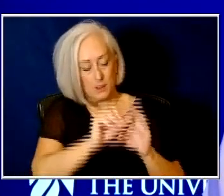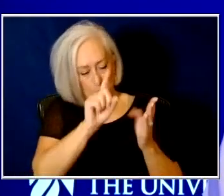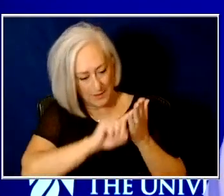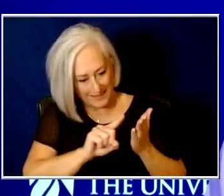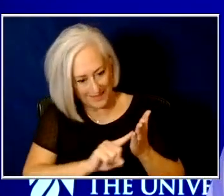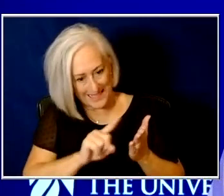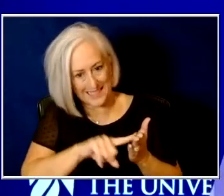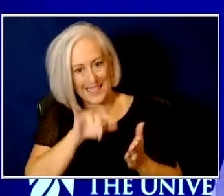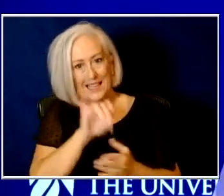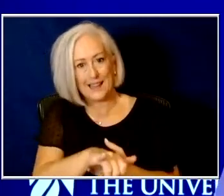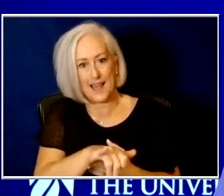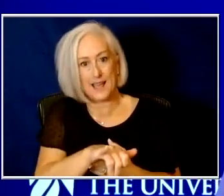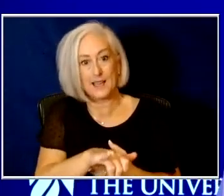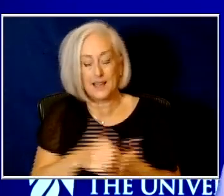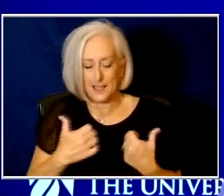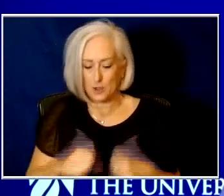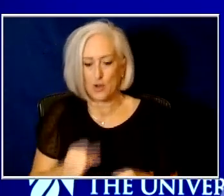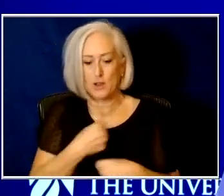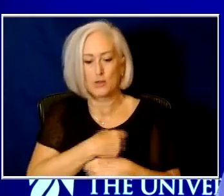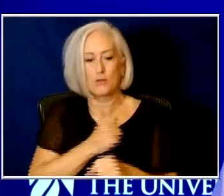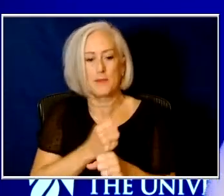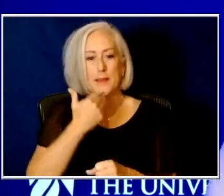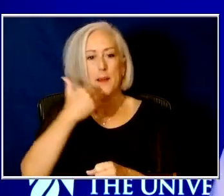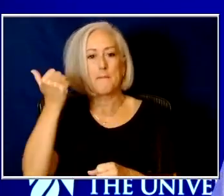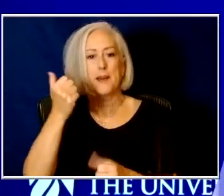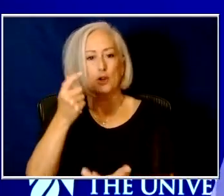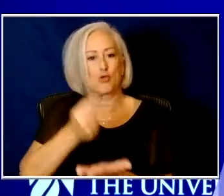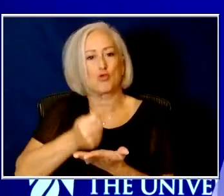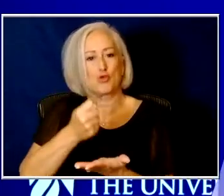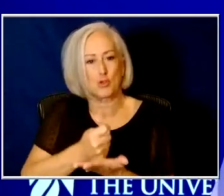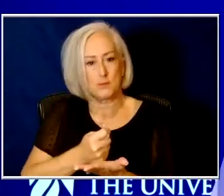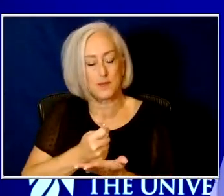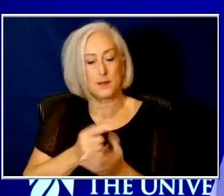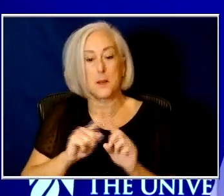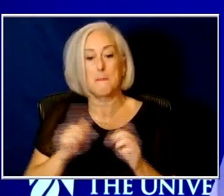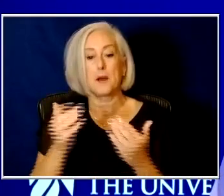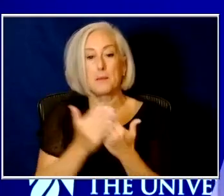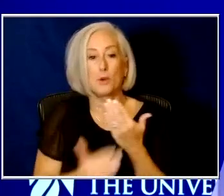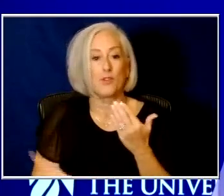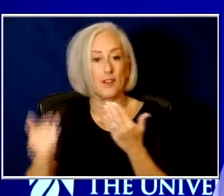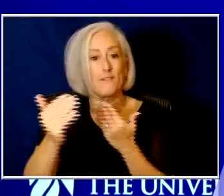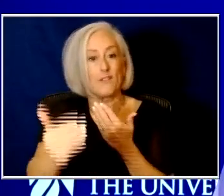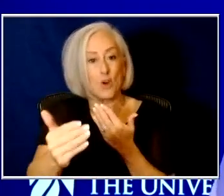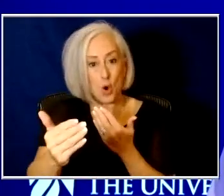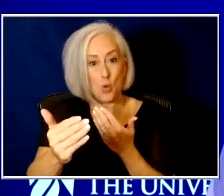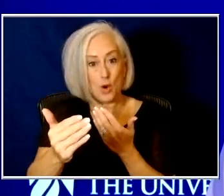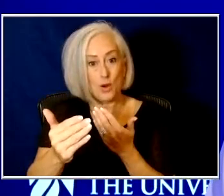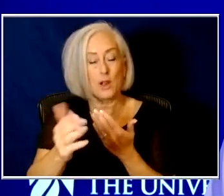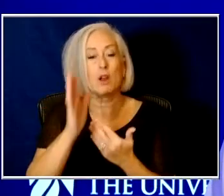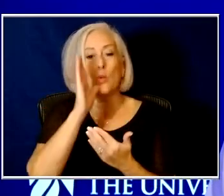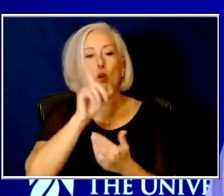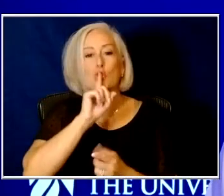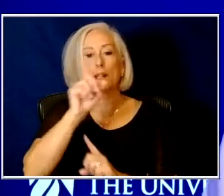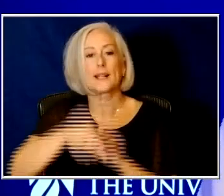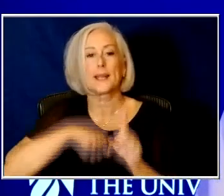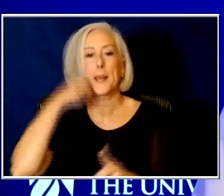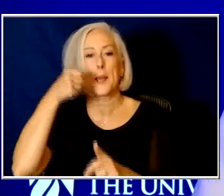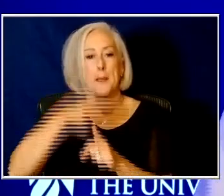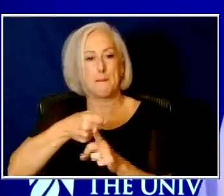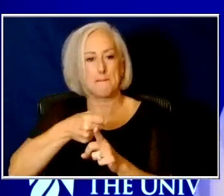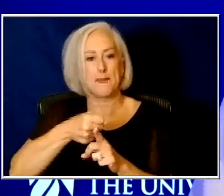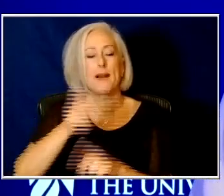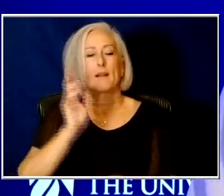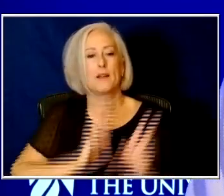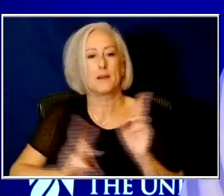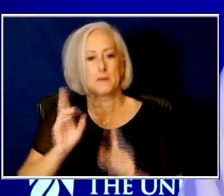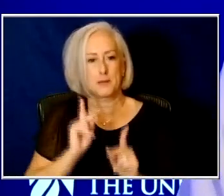with better treatments for these things. But certainly, moving forward, it will continue to be a large impact on people,